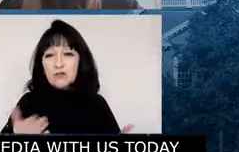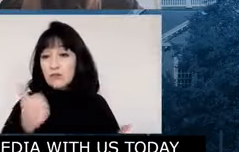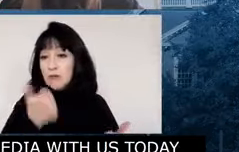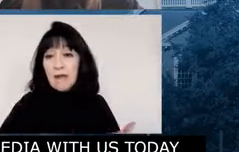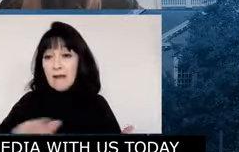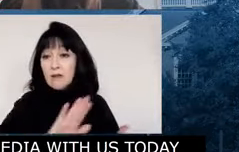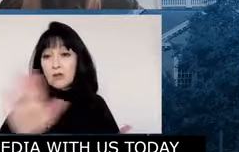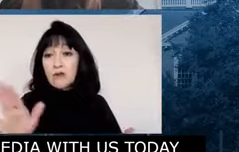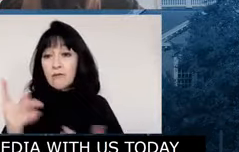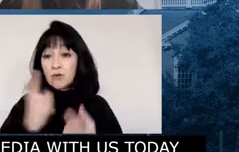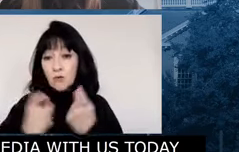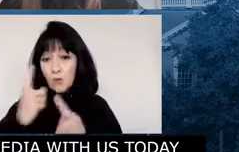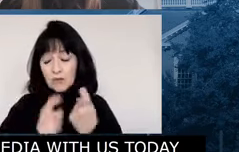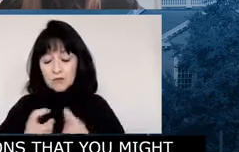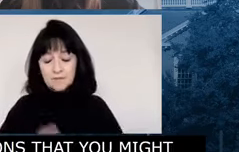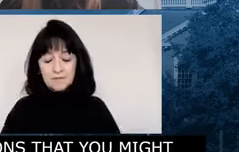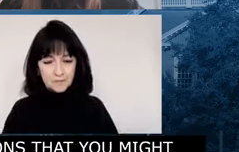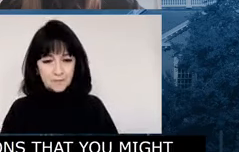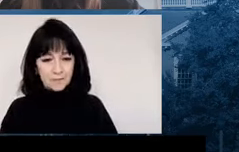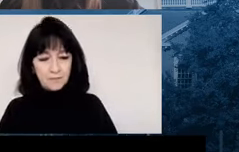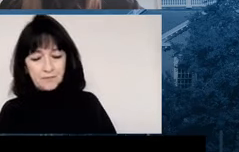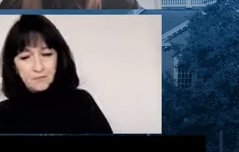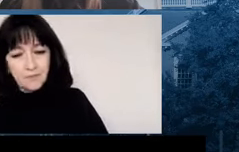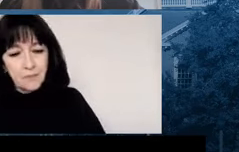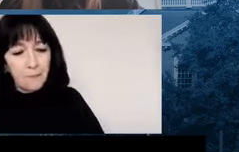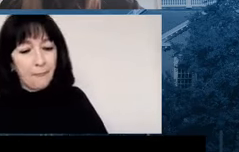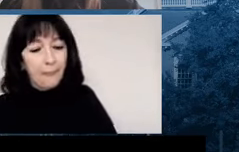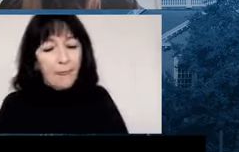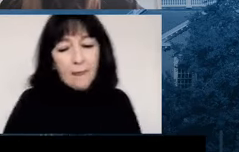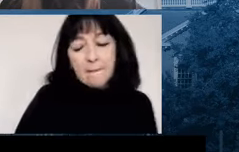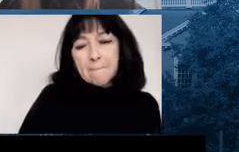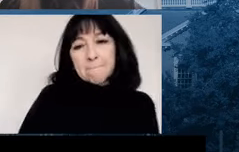All right, Governor, the first question is going to come from Meredith